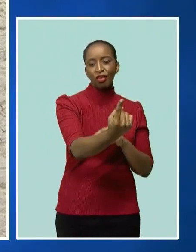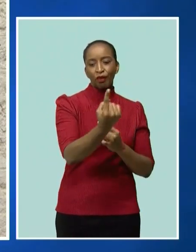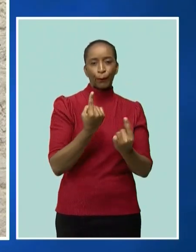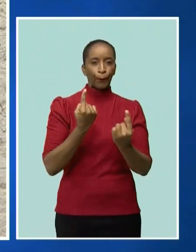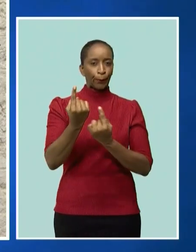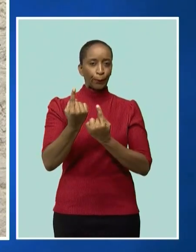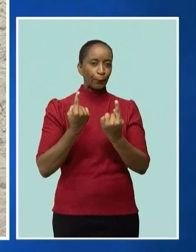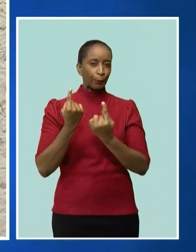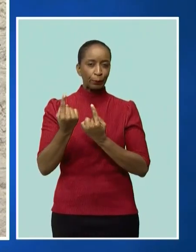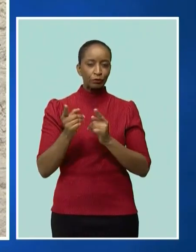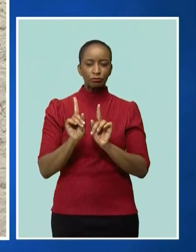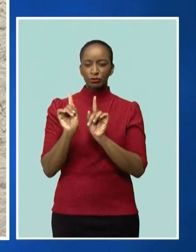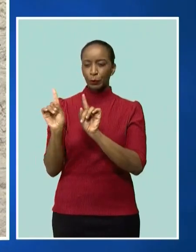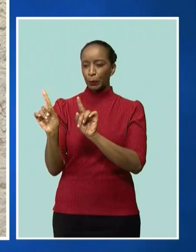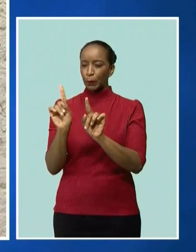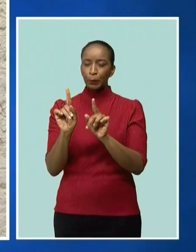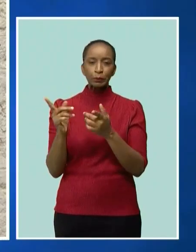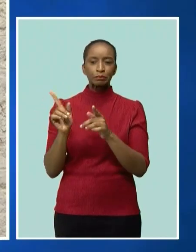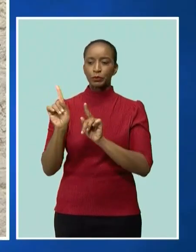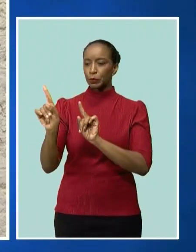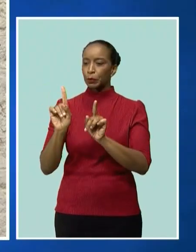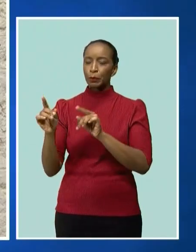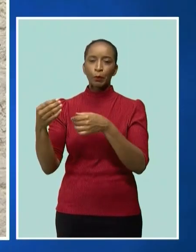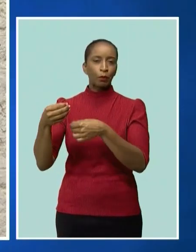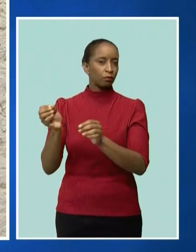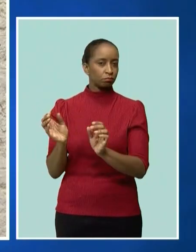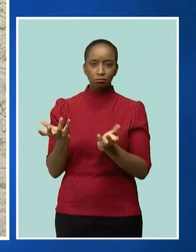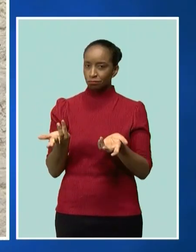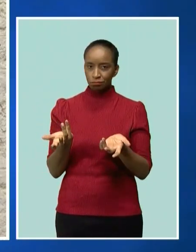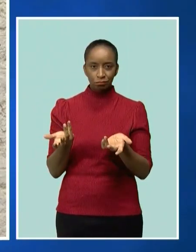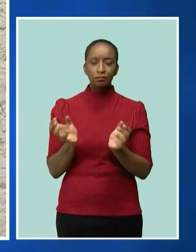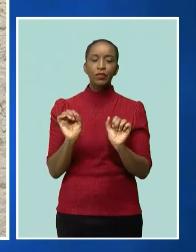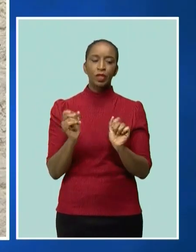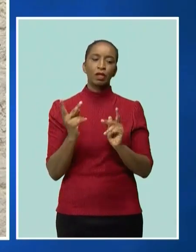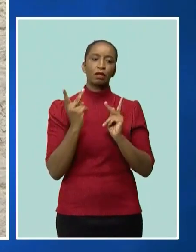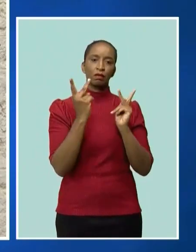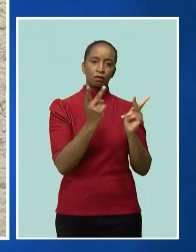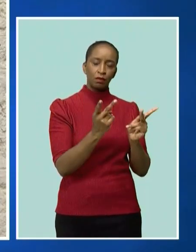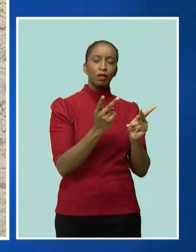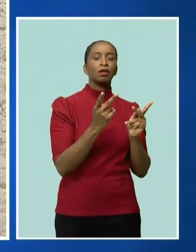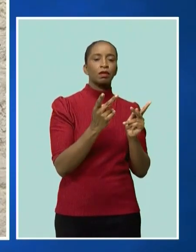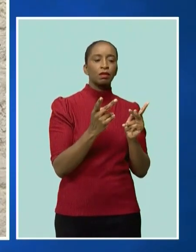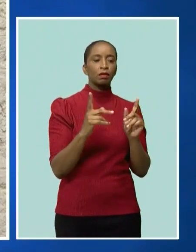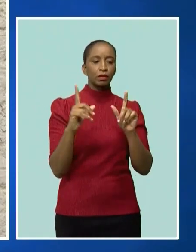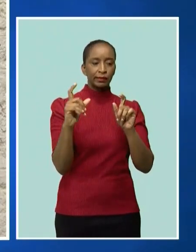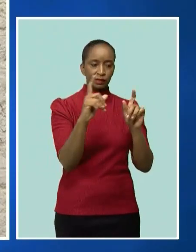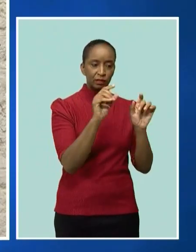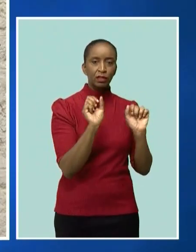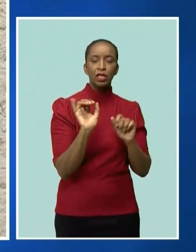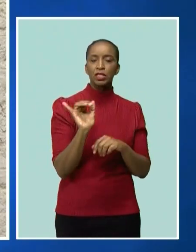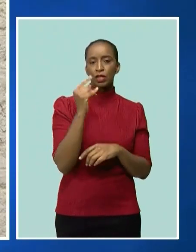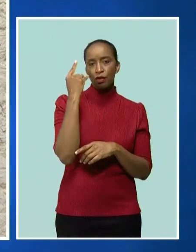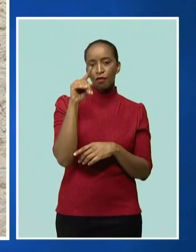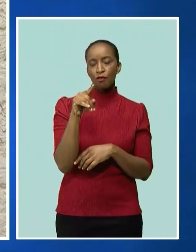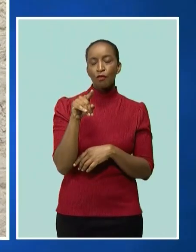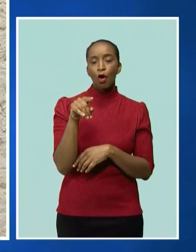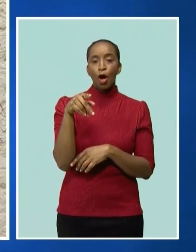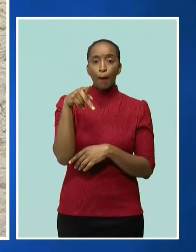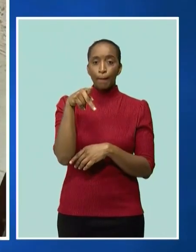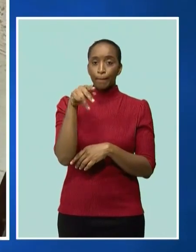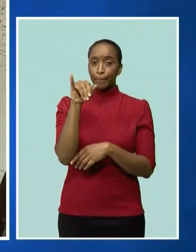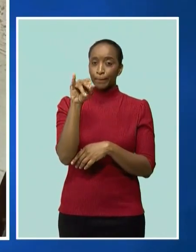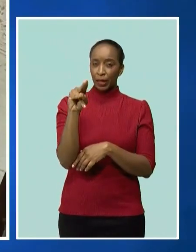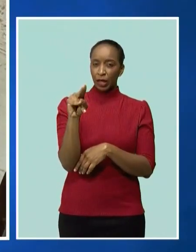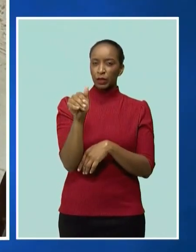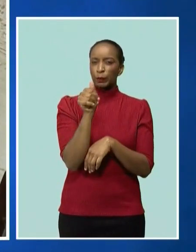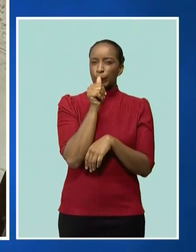pinning for those who, for whatever reason, may not be able to make it. And with regards to the pinning of ID cards, Prime Minister Motley noted